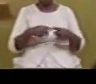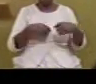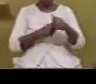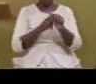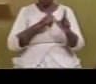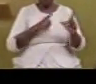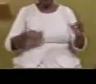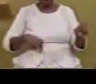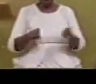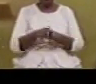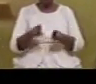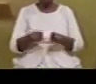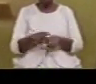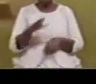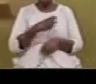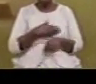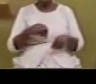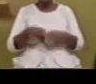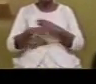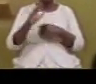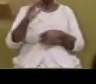power.